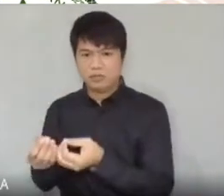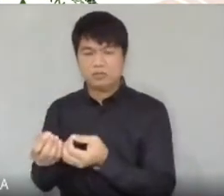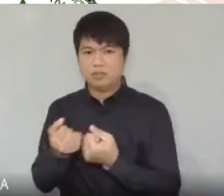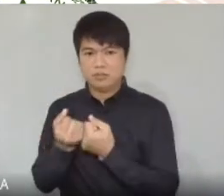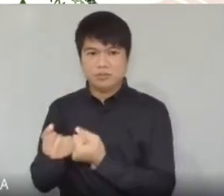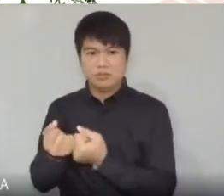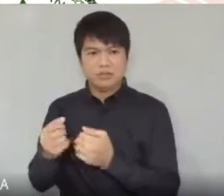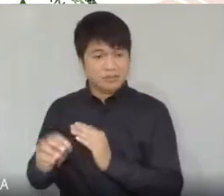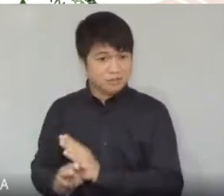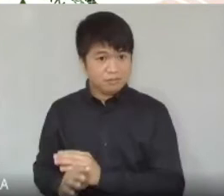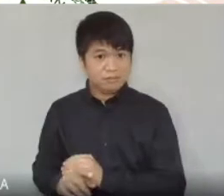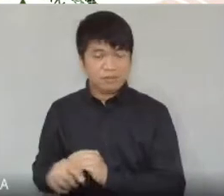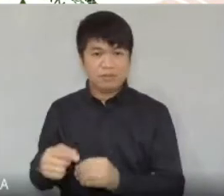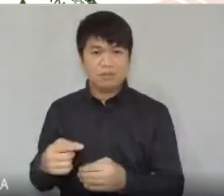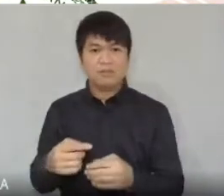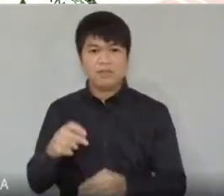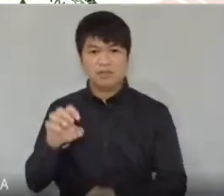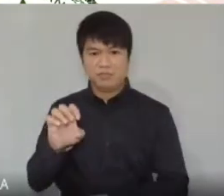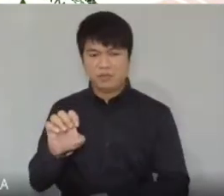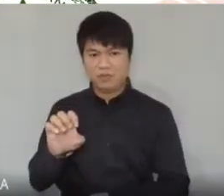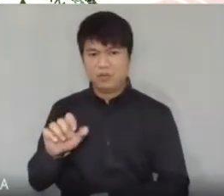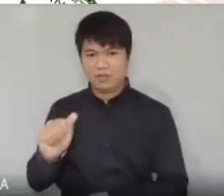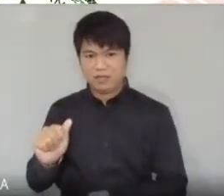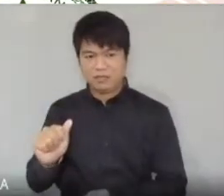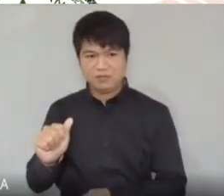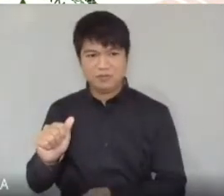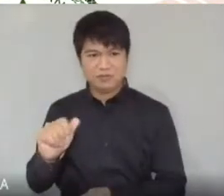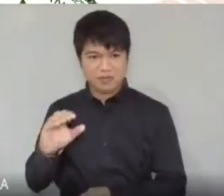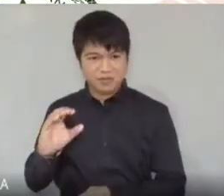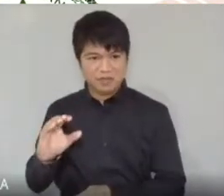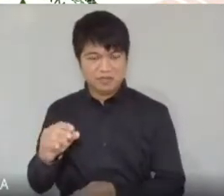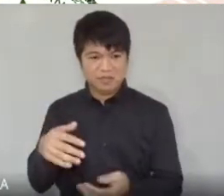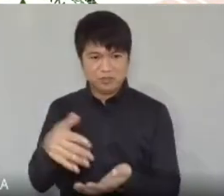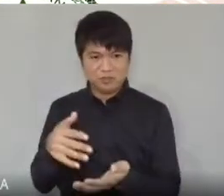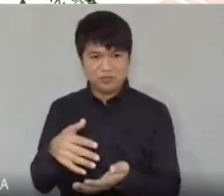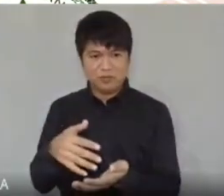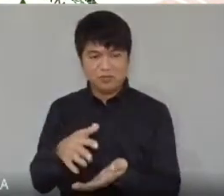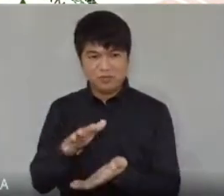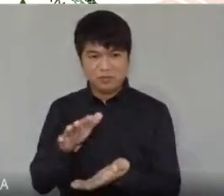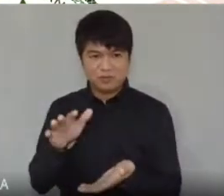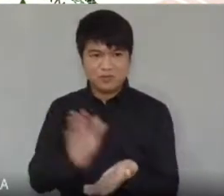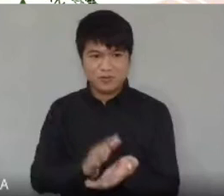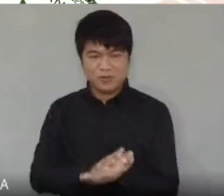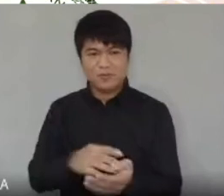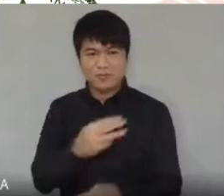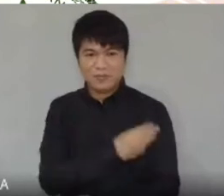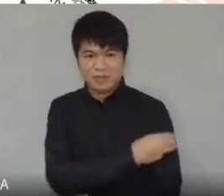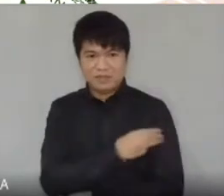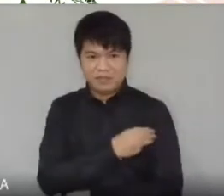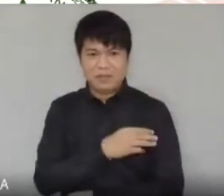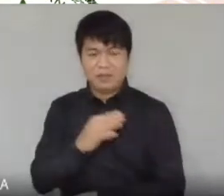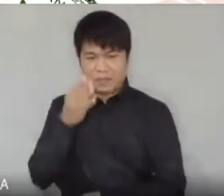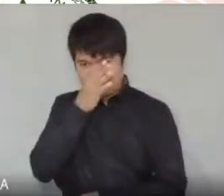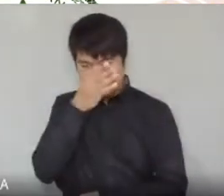University College of Medicine Student Council, and definitely our DOH regional offices. Marami pa pong mga ospital